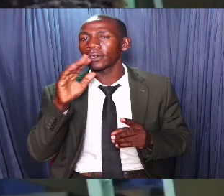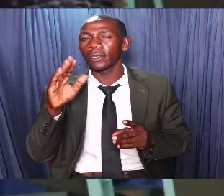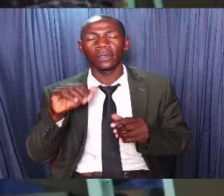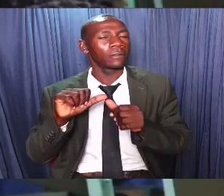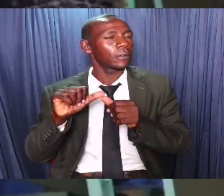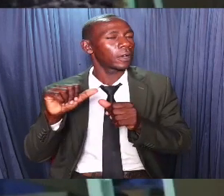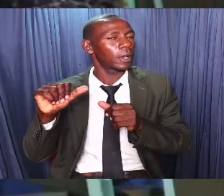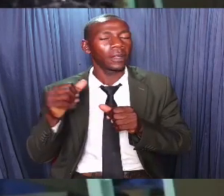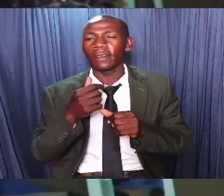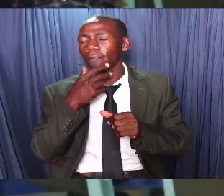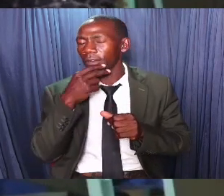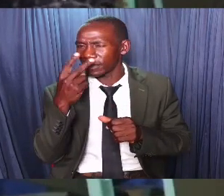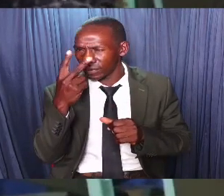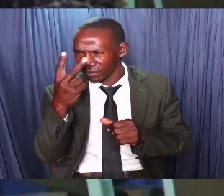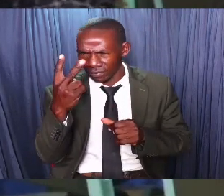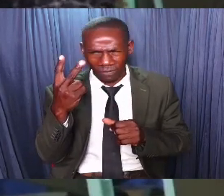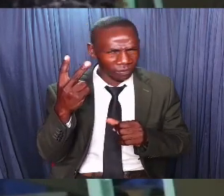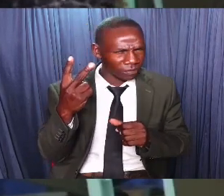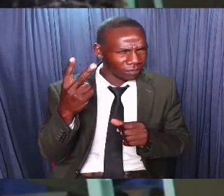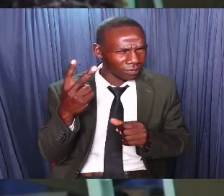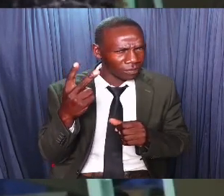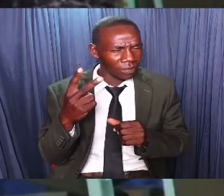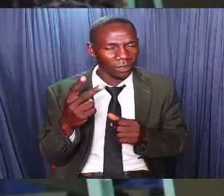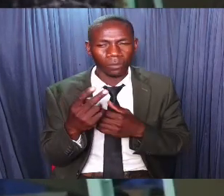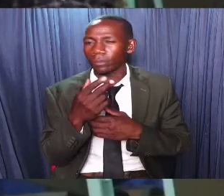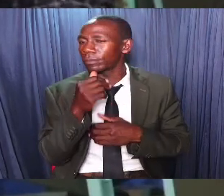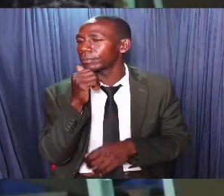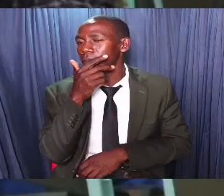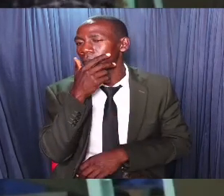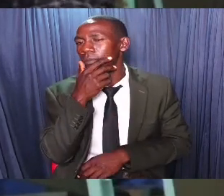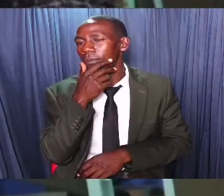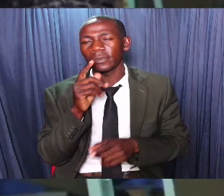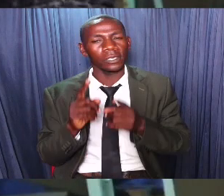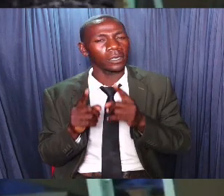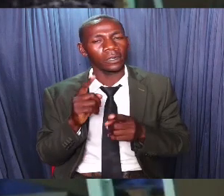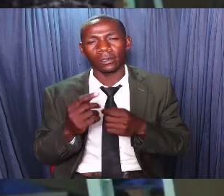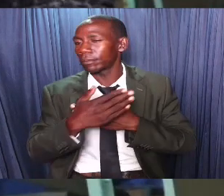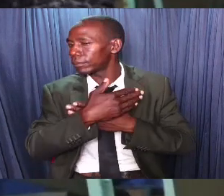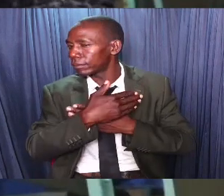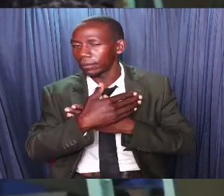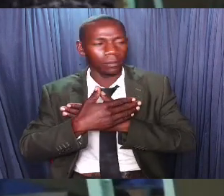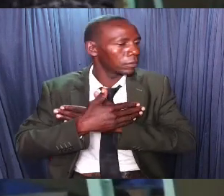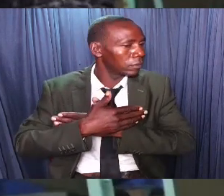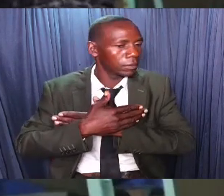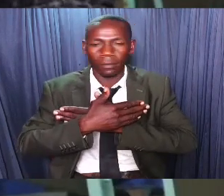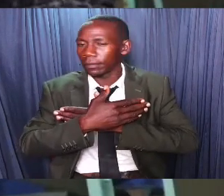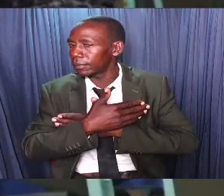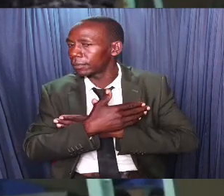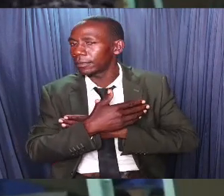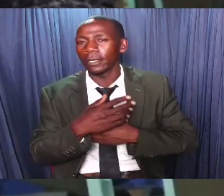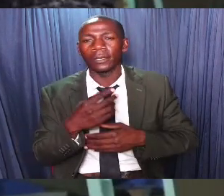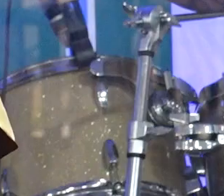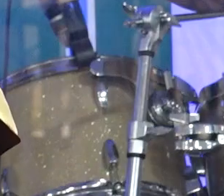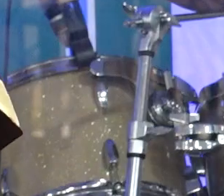angali mbali, baba yake alimwona, akamwonea huruma, akaenda mbio akamwangukia shingoni